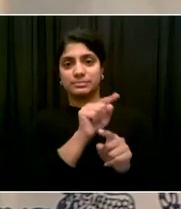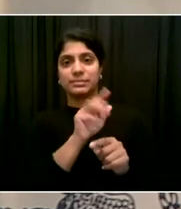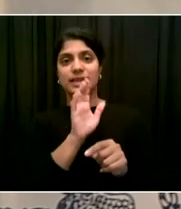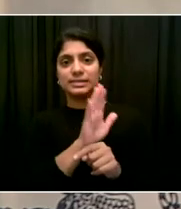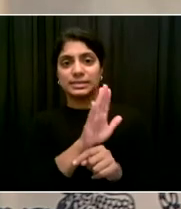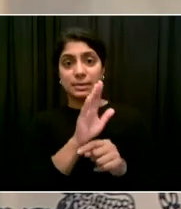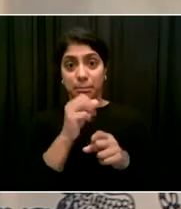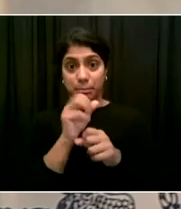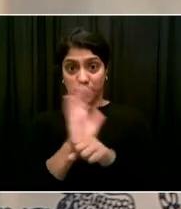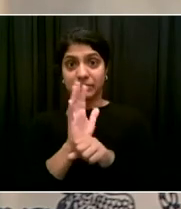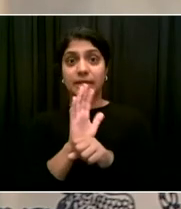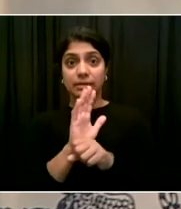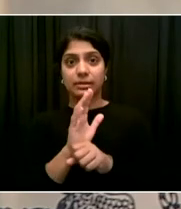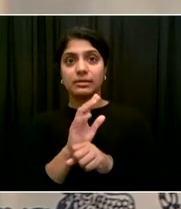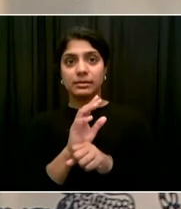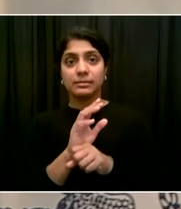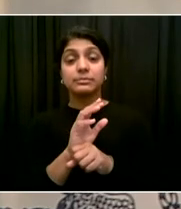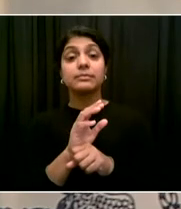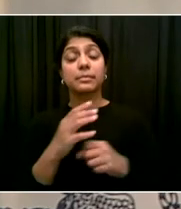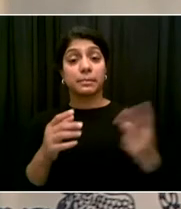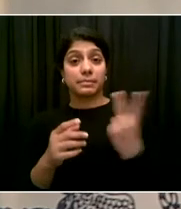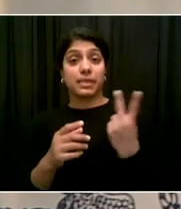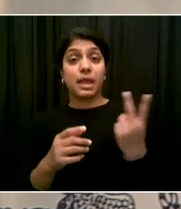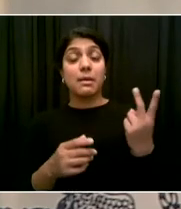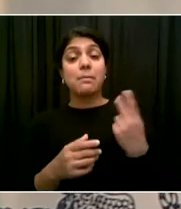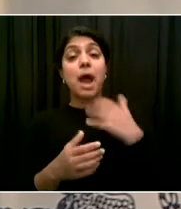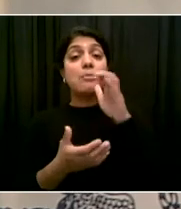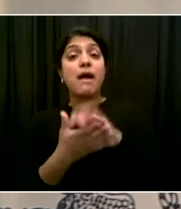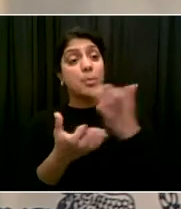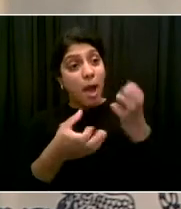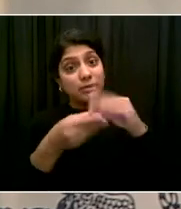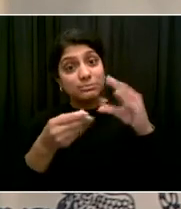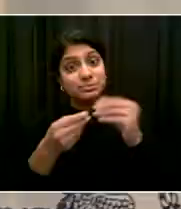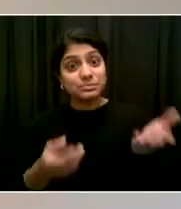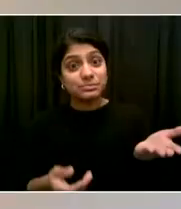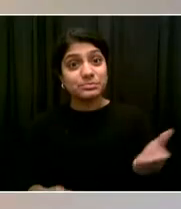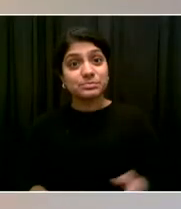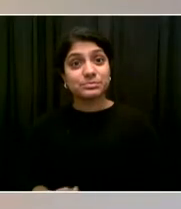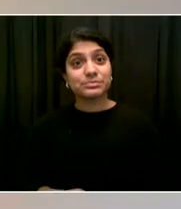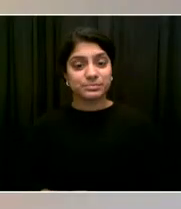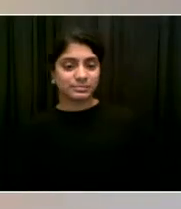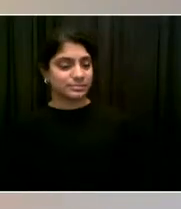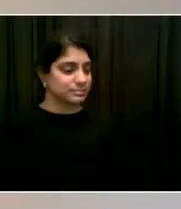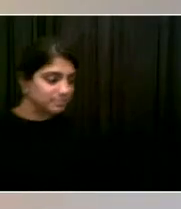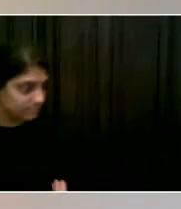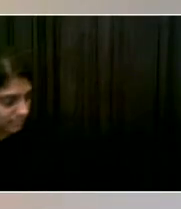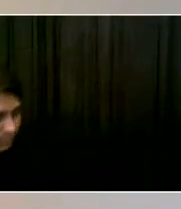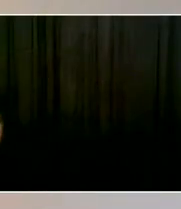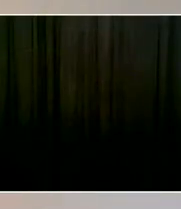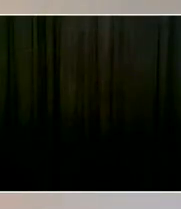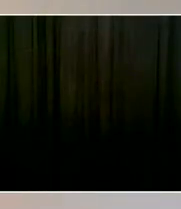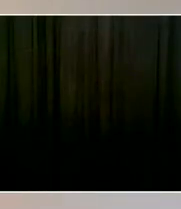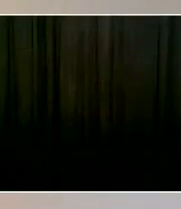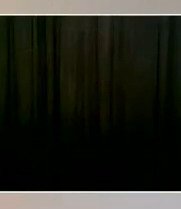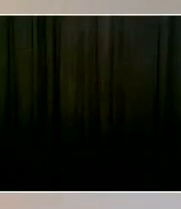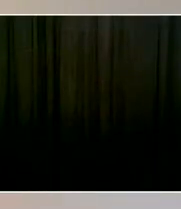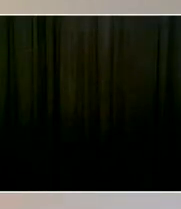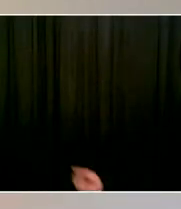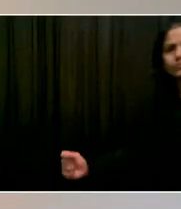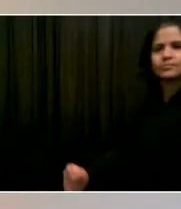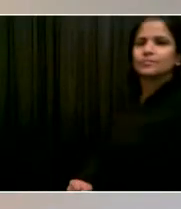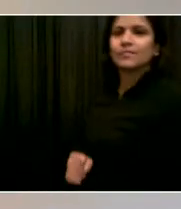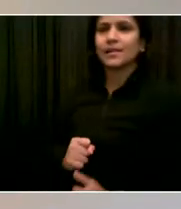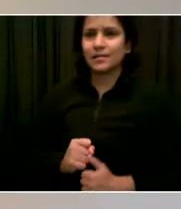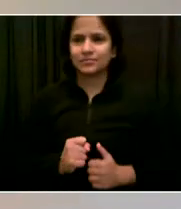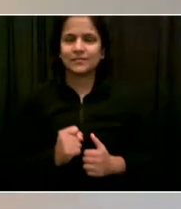Thank you, Bill. And hello, everyone. This is a good day. It's very rare an artist comes around